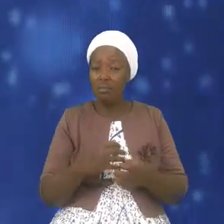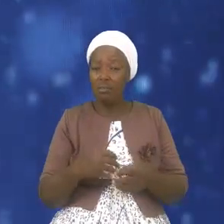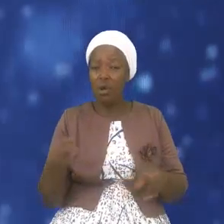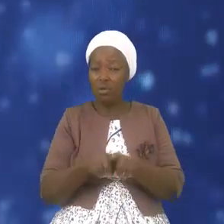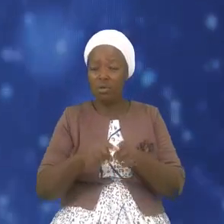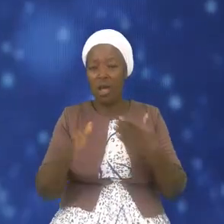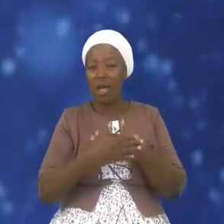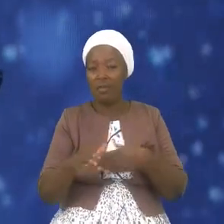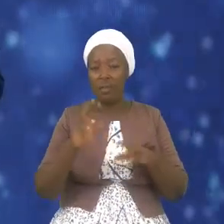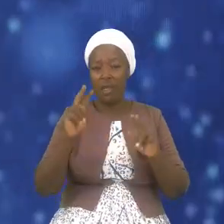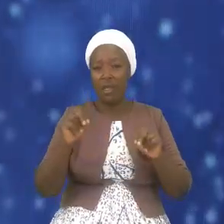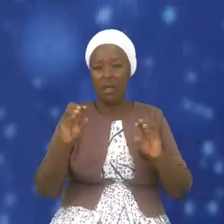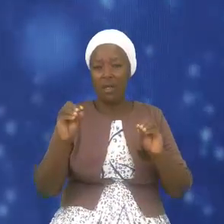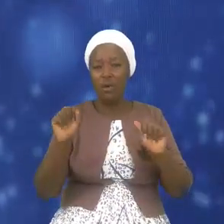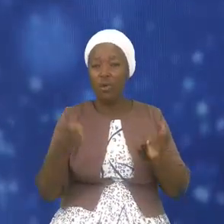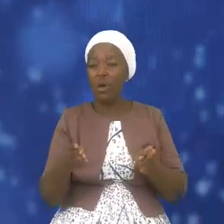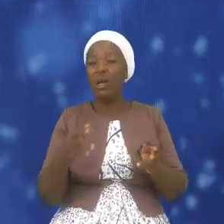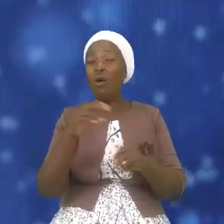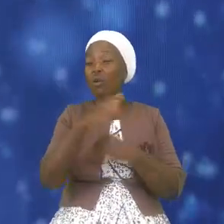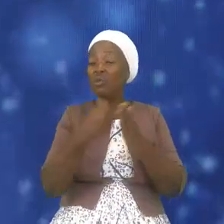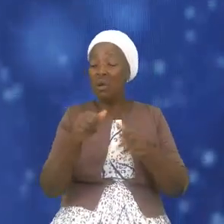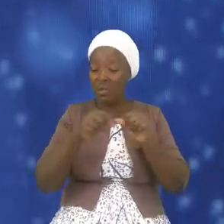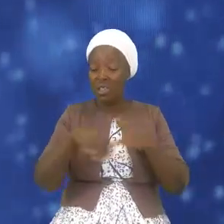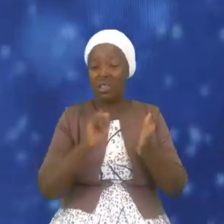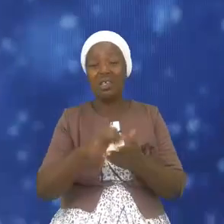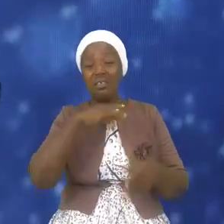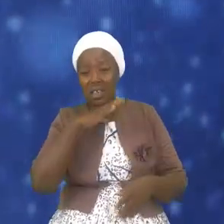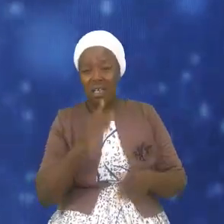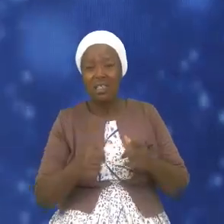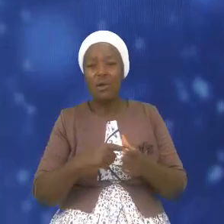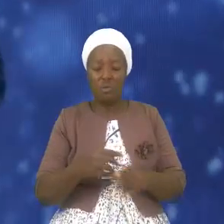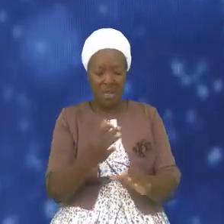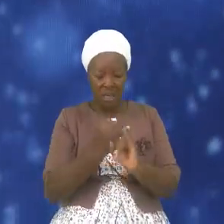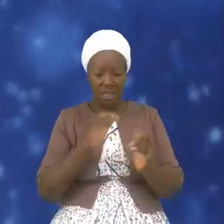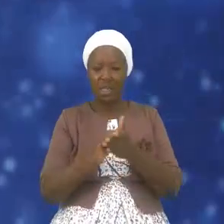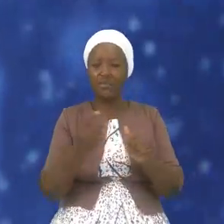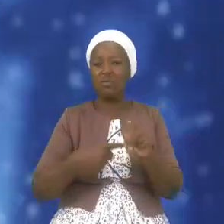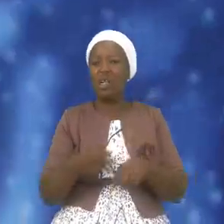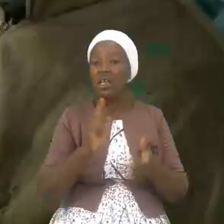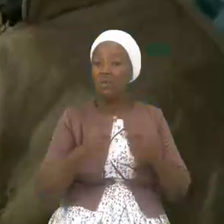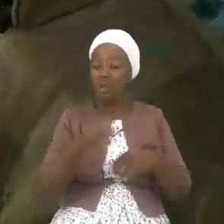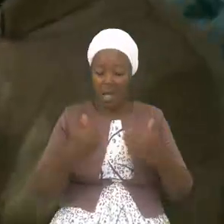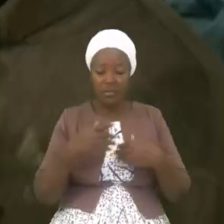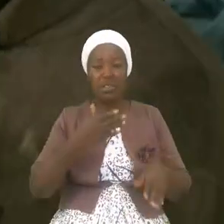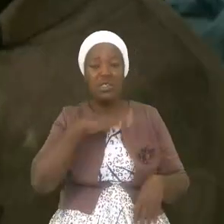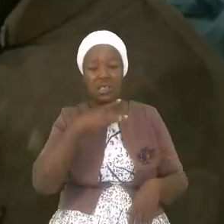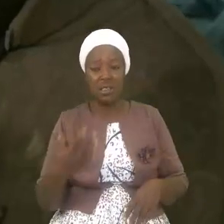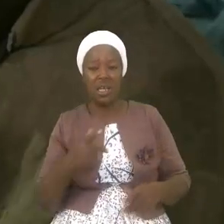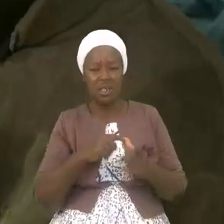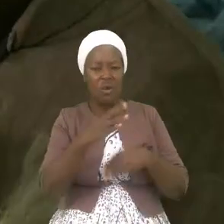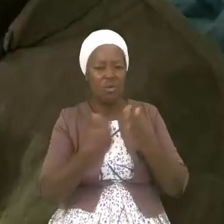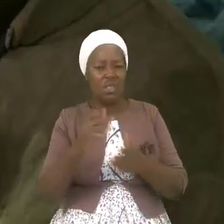the depravity, and we have the dirty things and the defiling things. And our lives, as God weighs us in